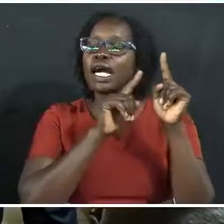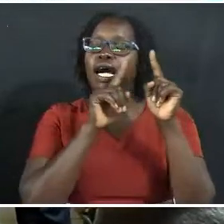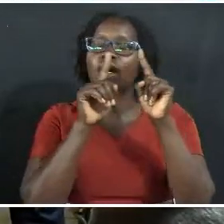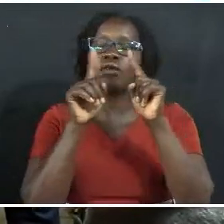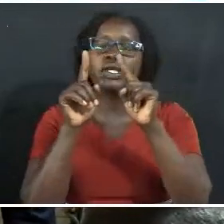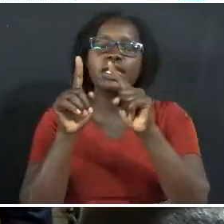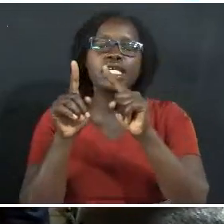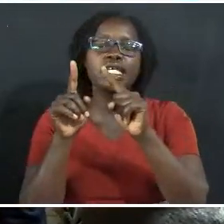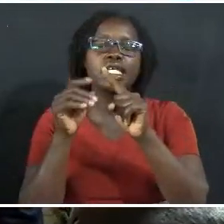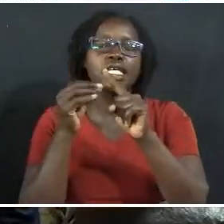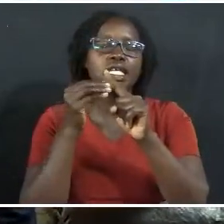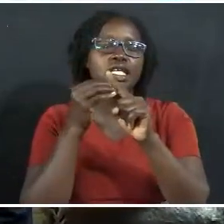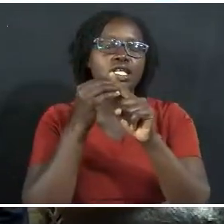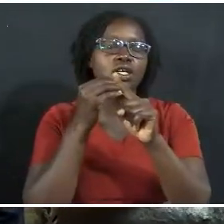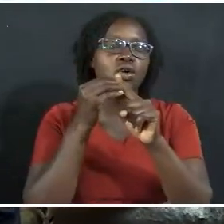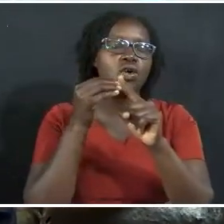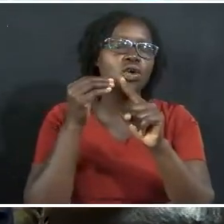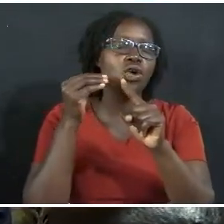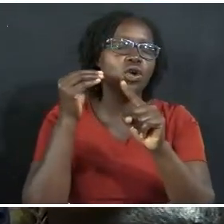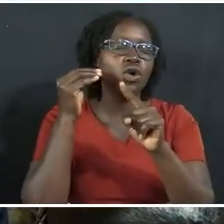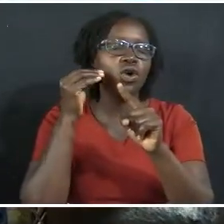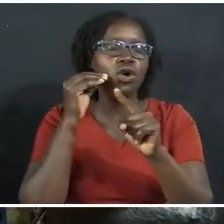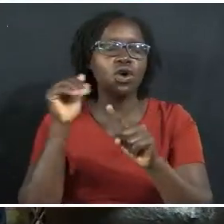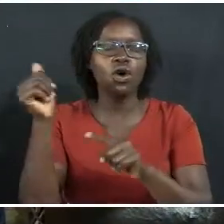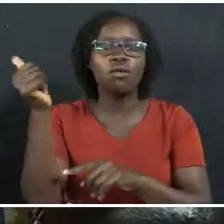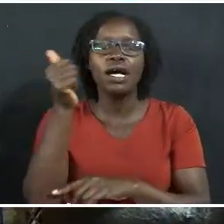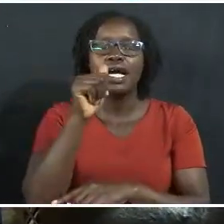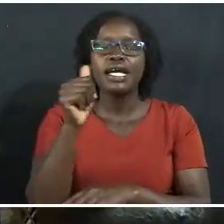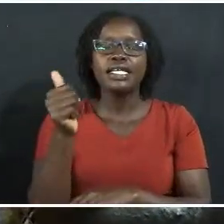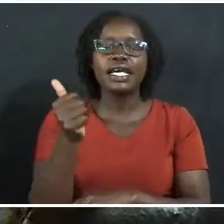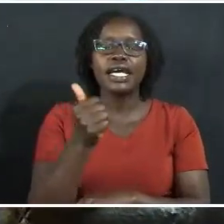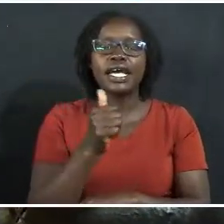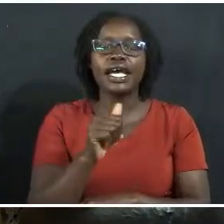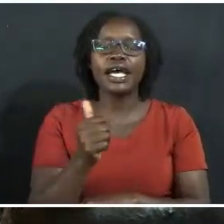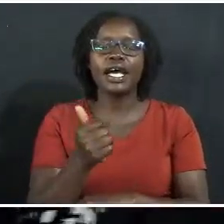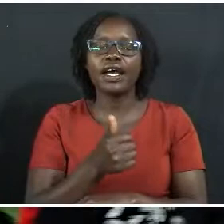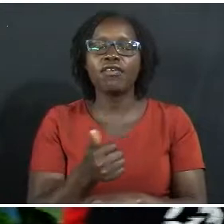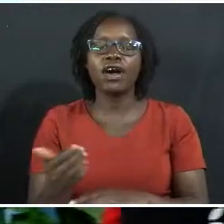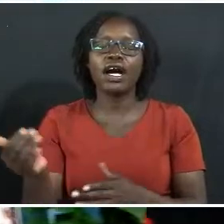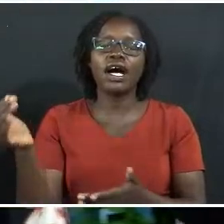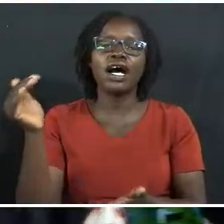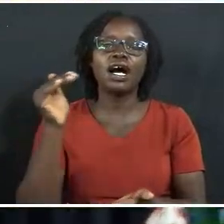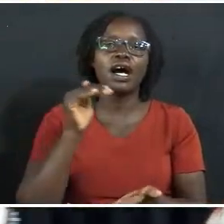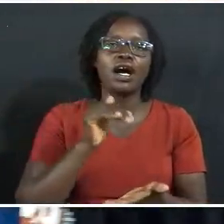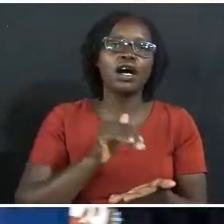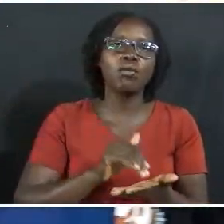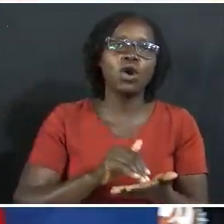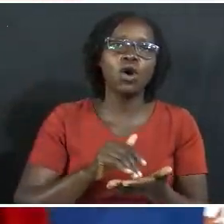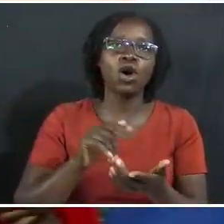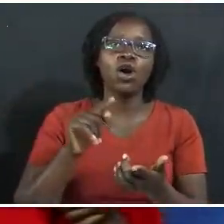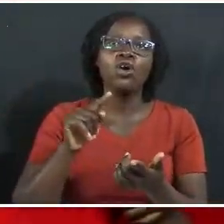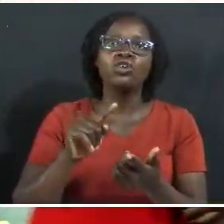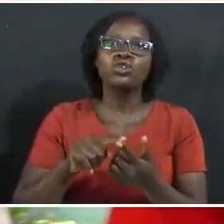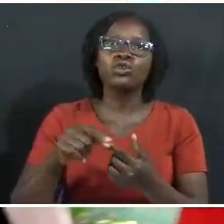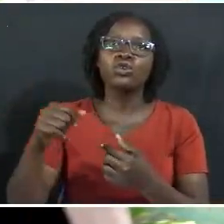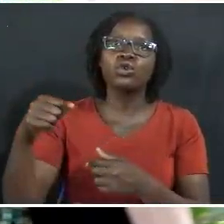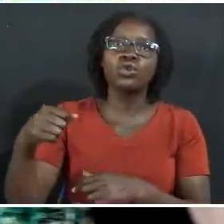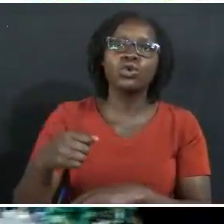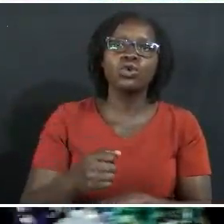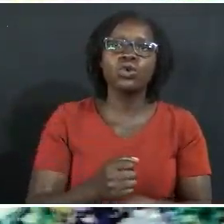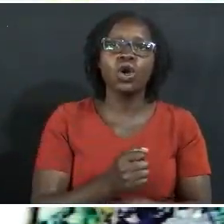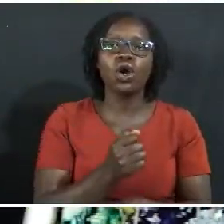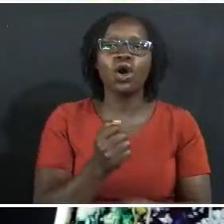Rededicate yourself to Christ. John the Baptist was in the water and he called